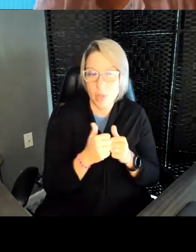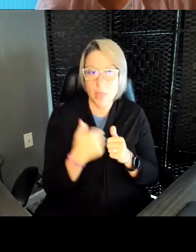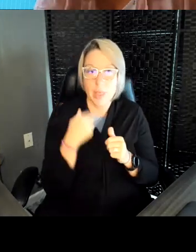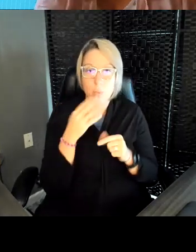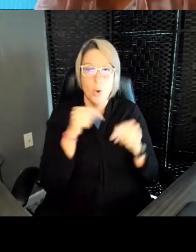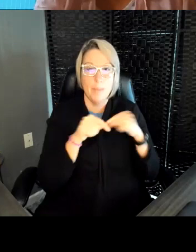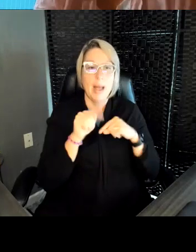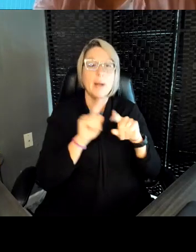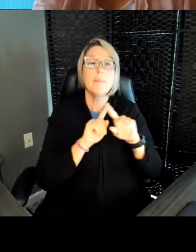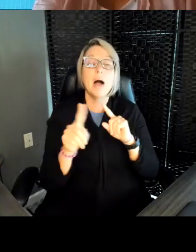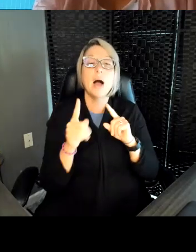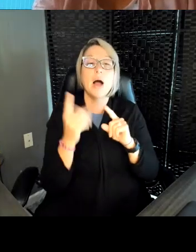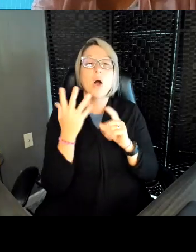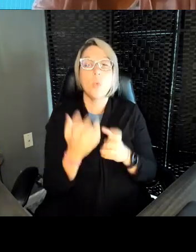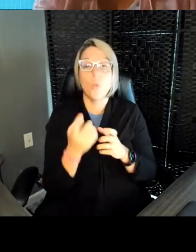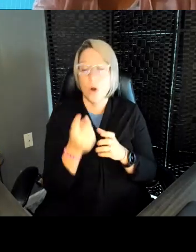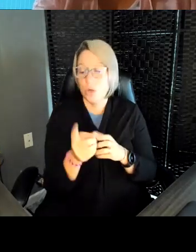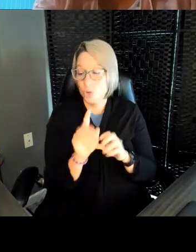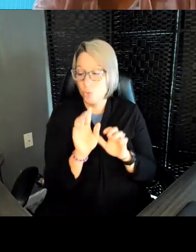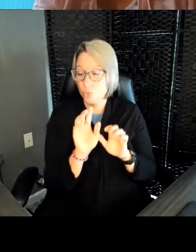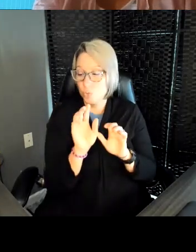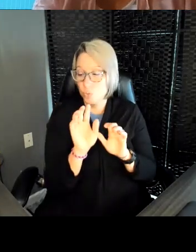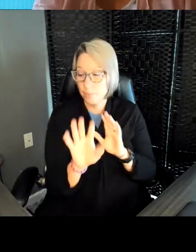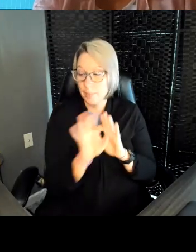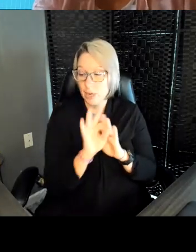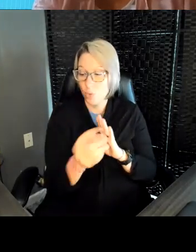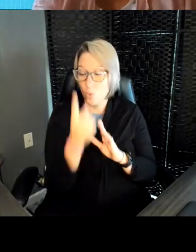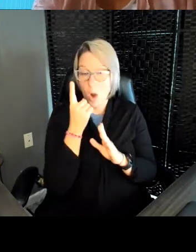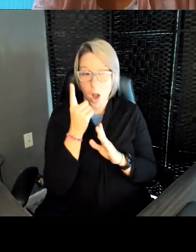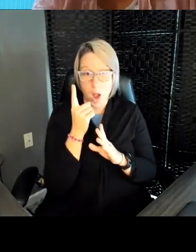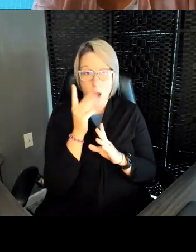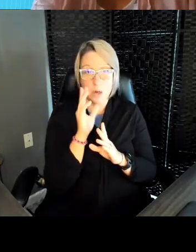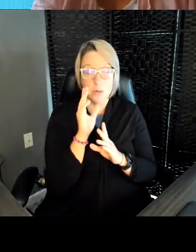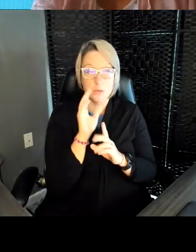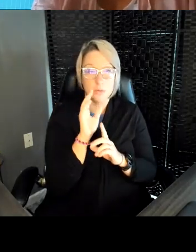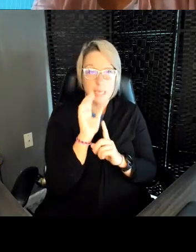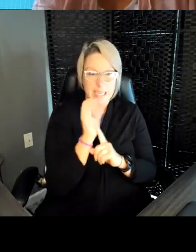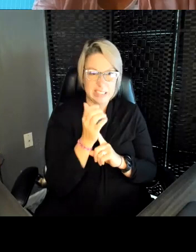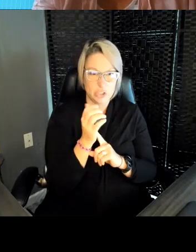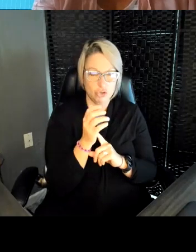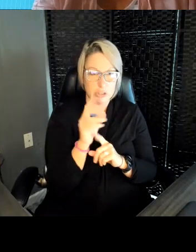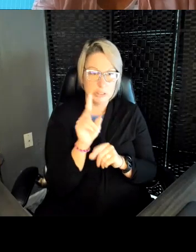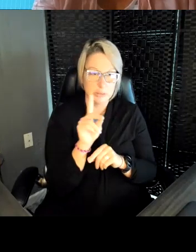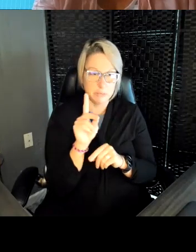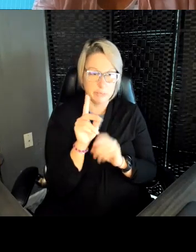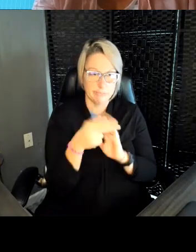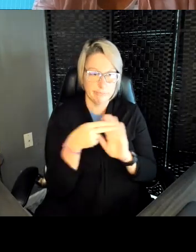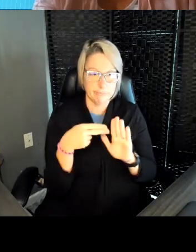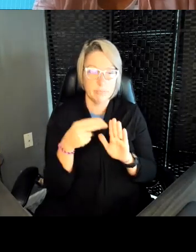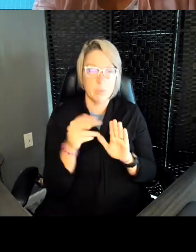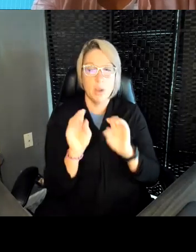here's what I want you to do, is I want you to pick a condition, put the name of it in the chat, and then on your computer,